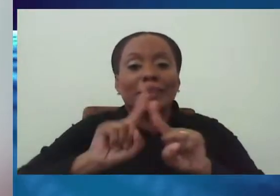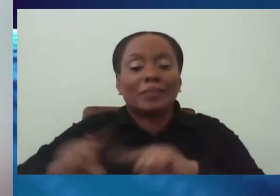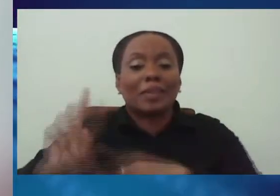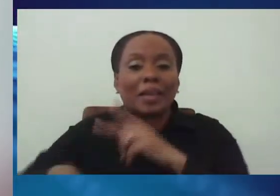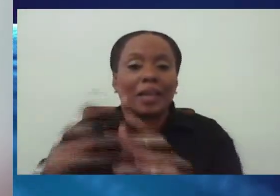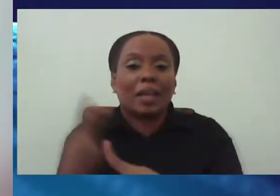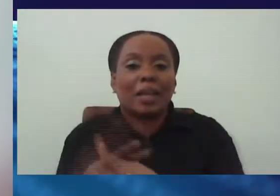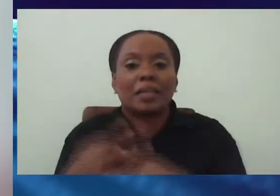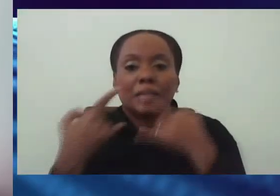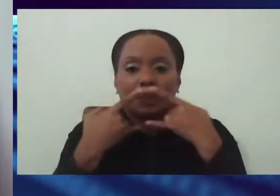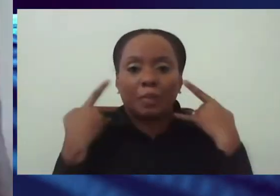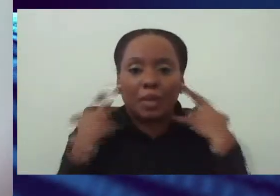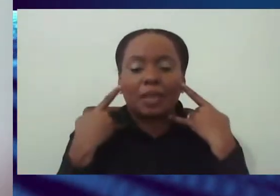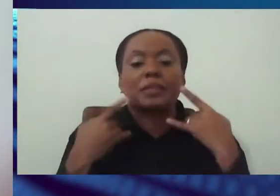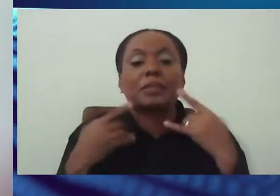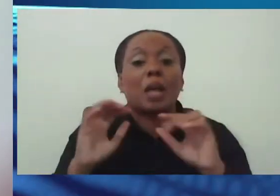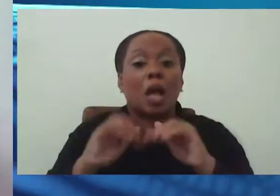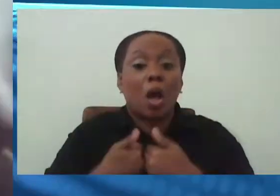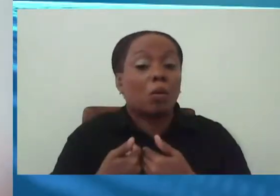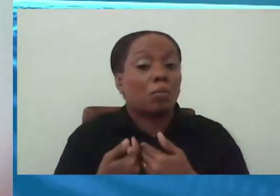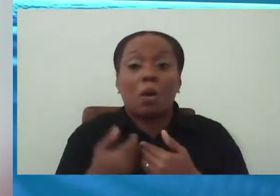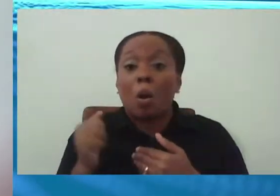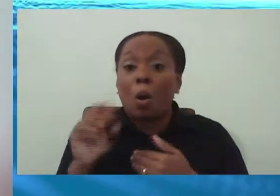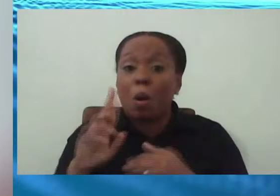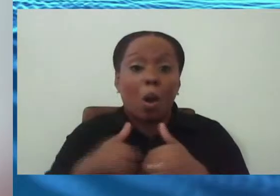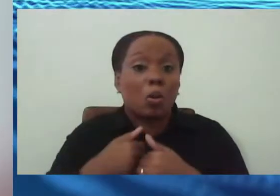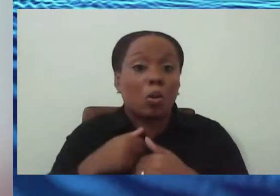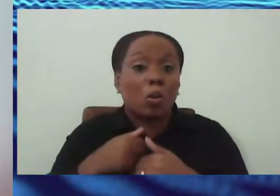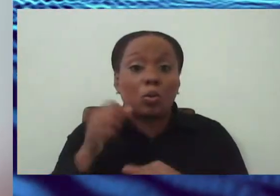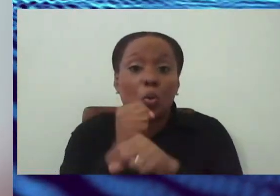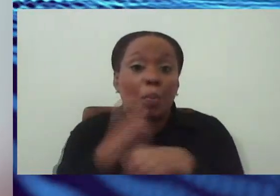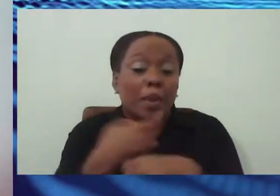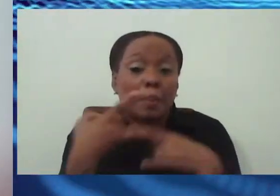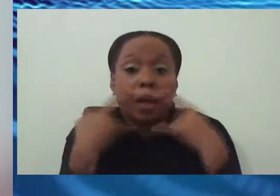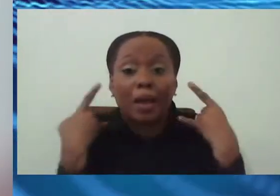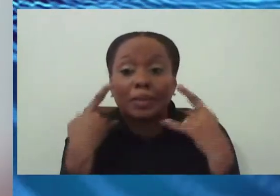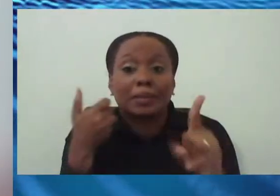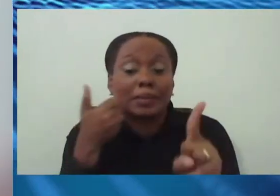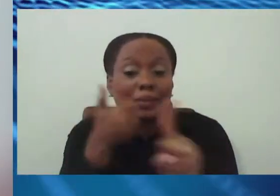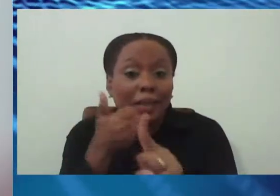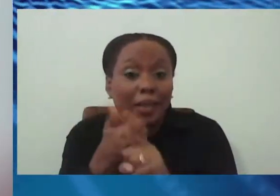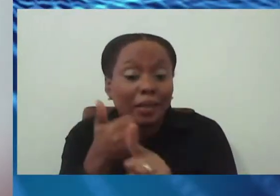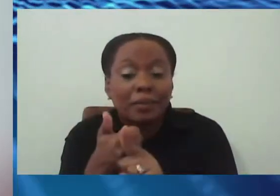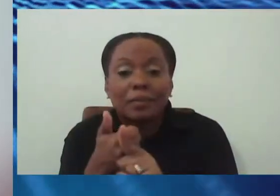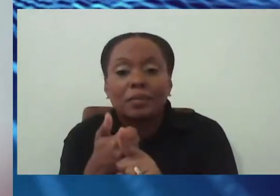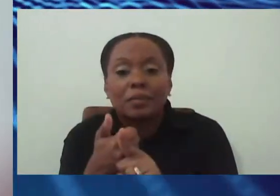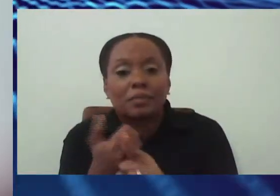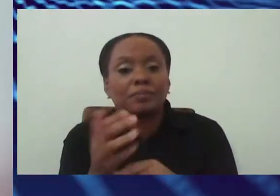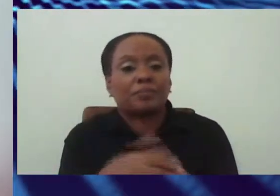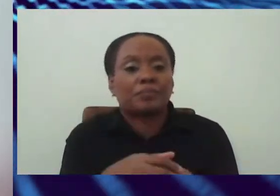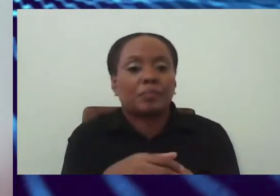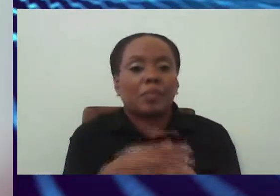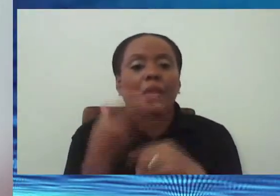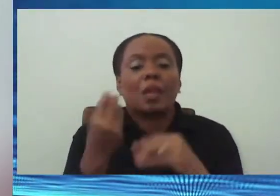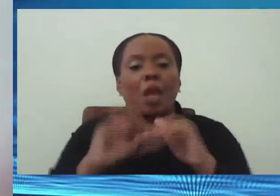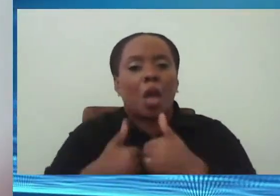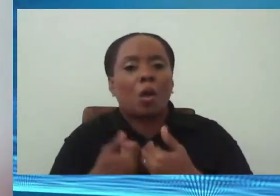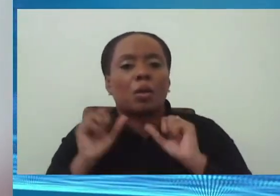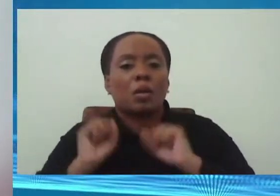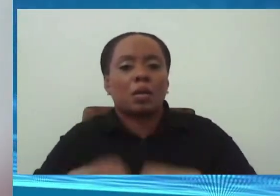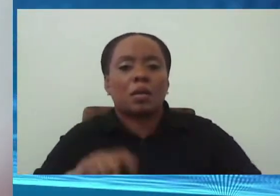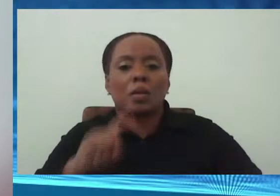masks, how they may be able to make their own masks, for example, and how best to do that in a way that